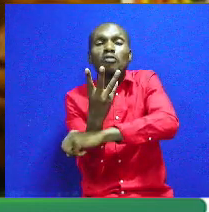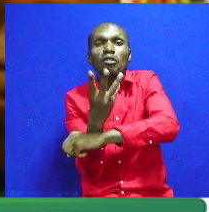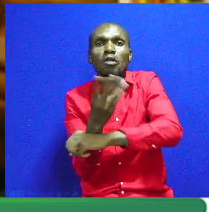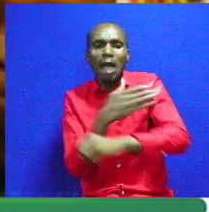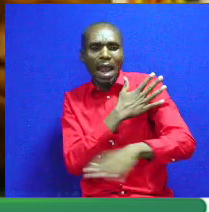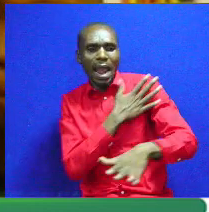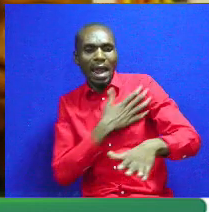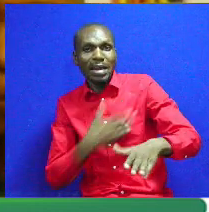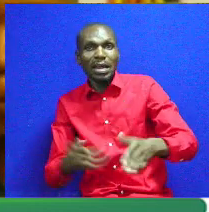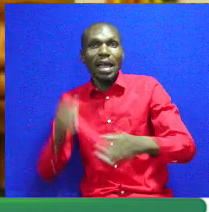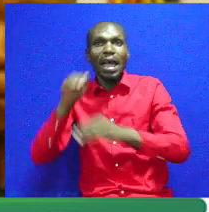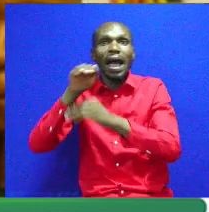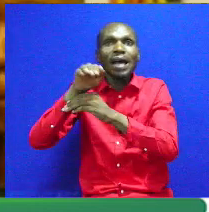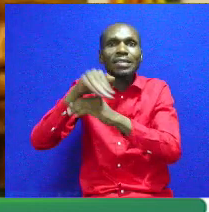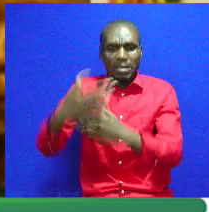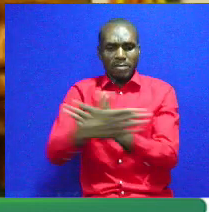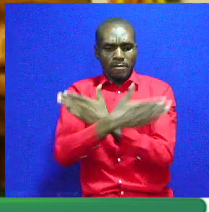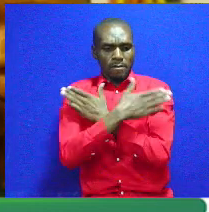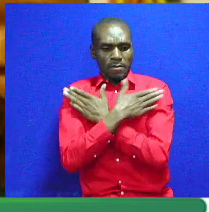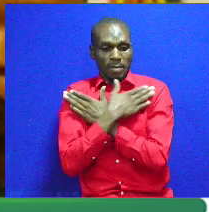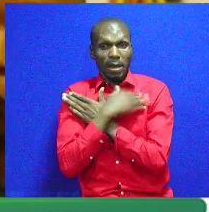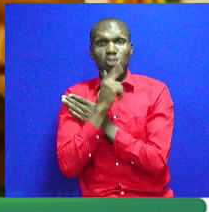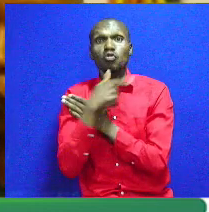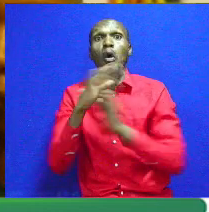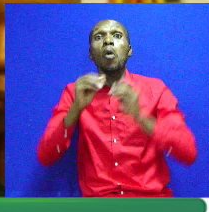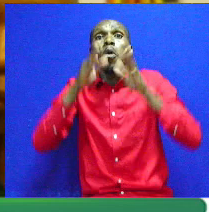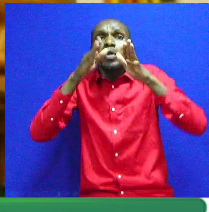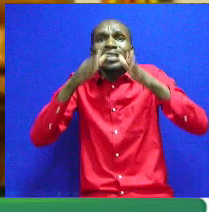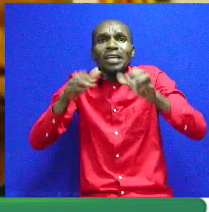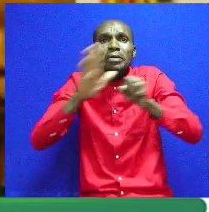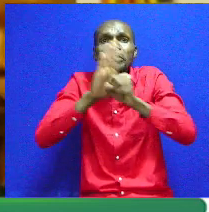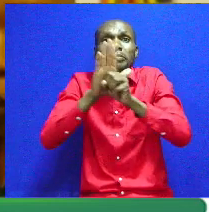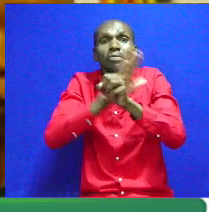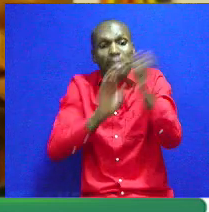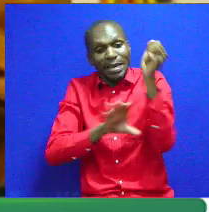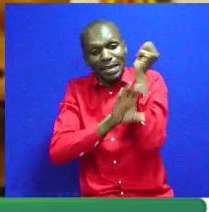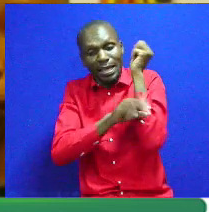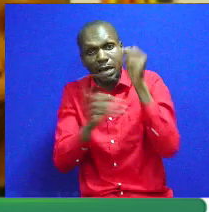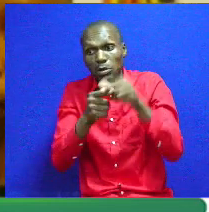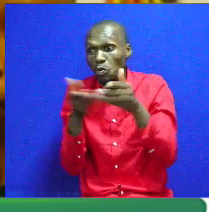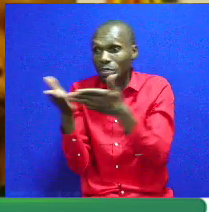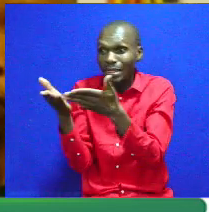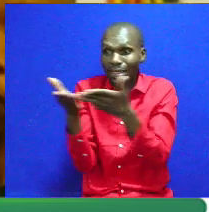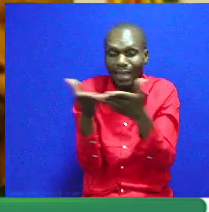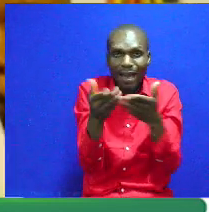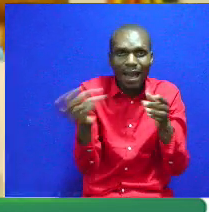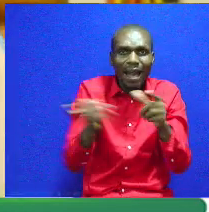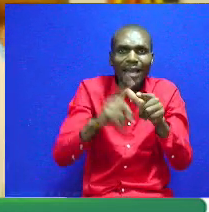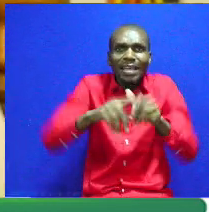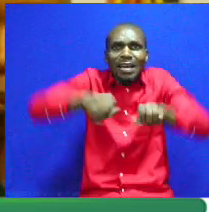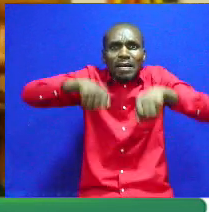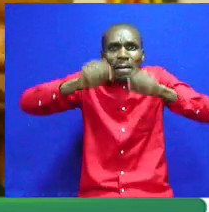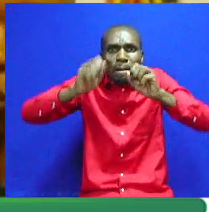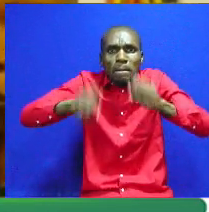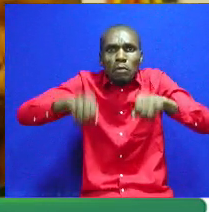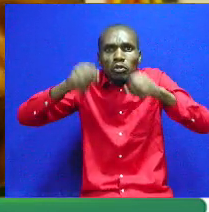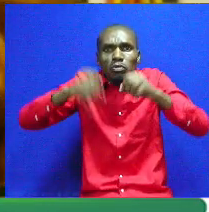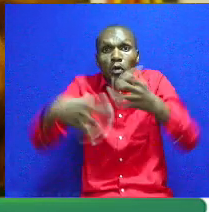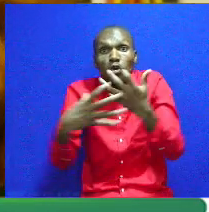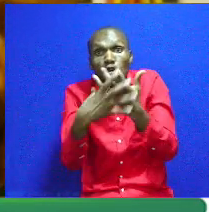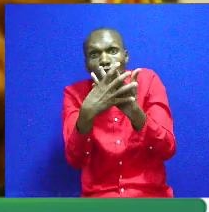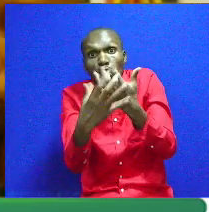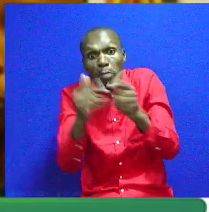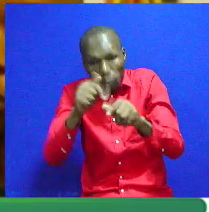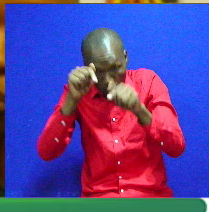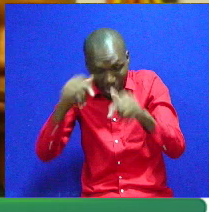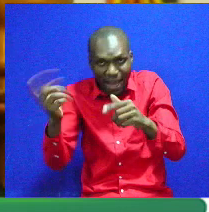And I will urge my colleague teachers across the country, wherever they are, they can benchmark that one from us